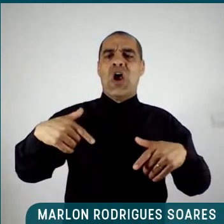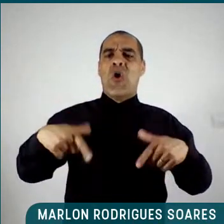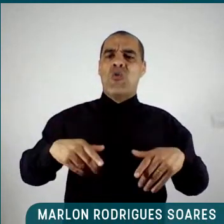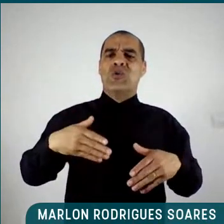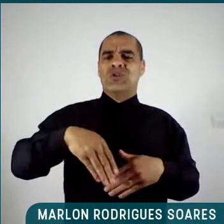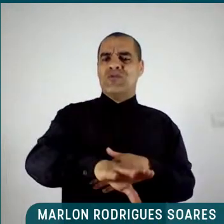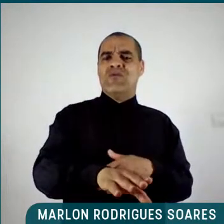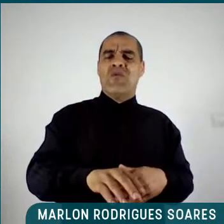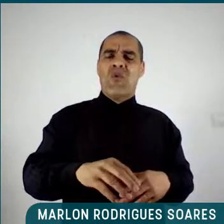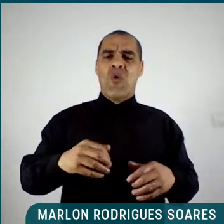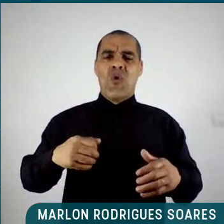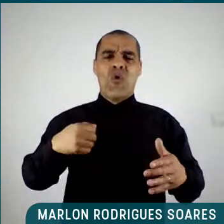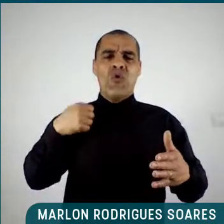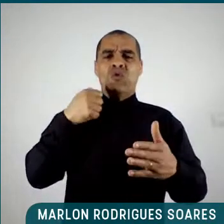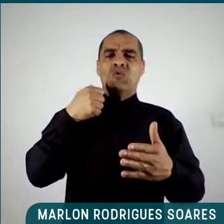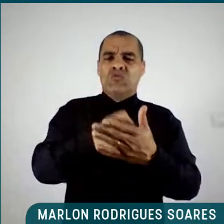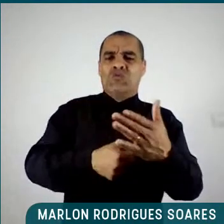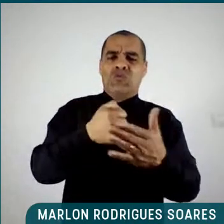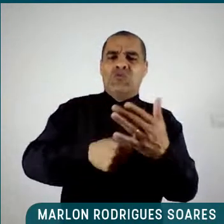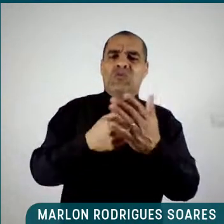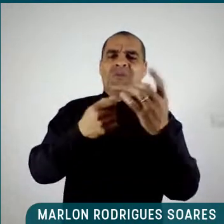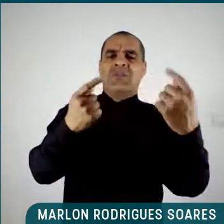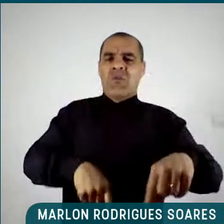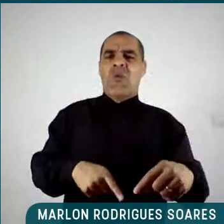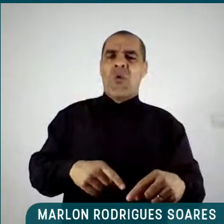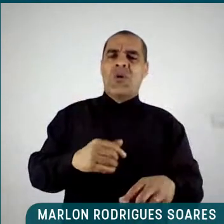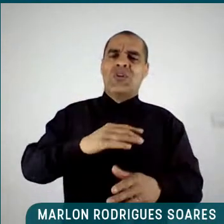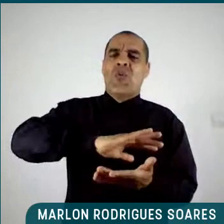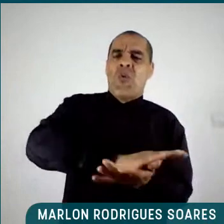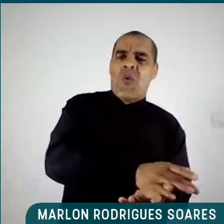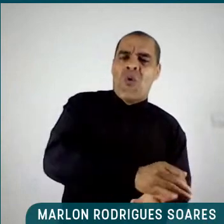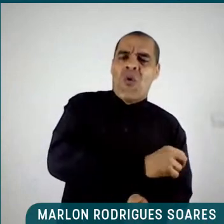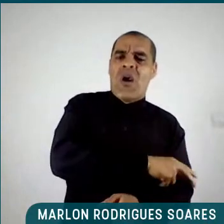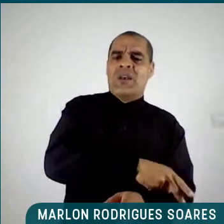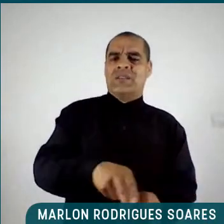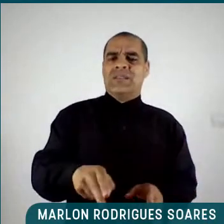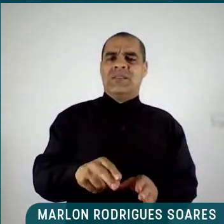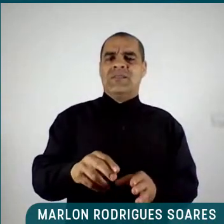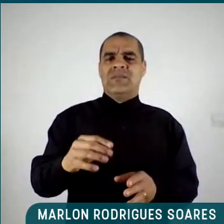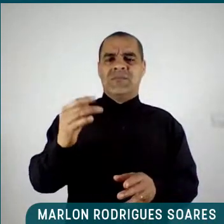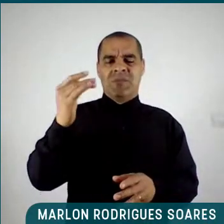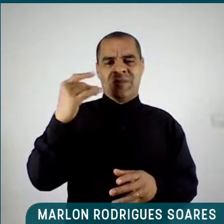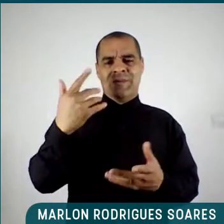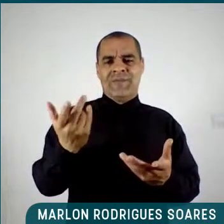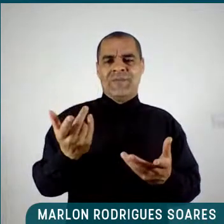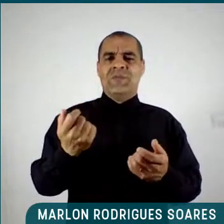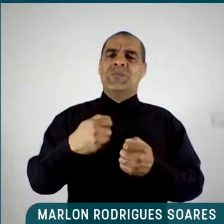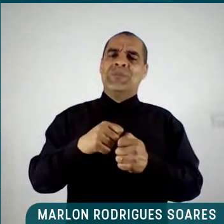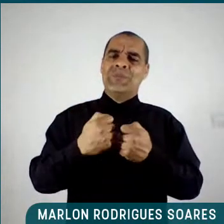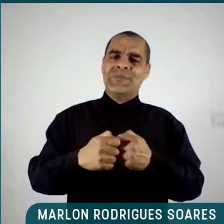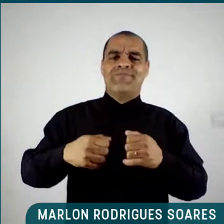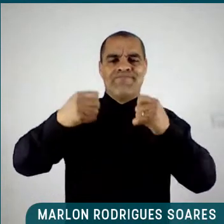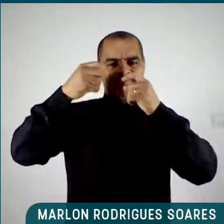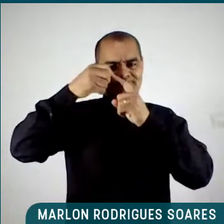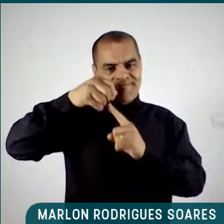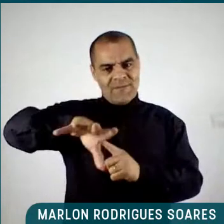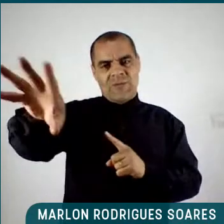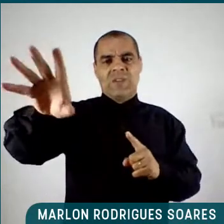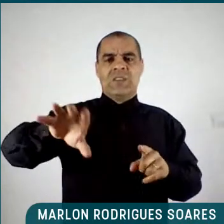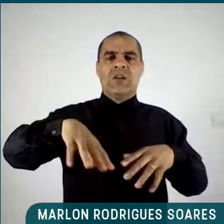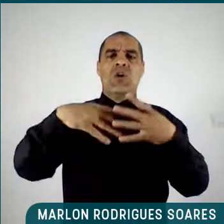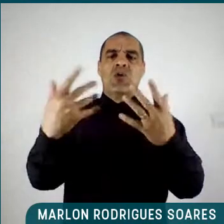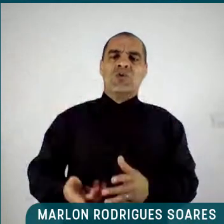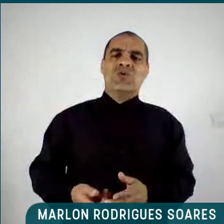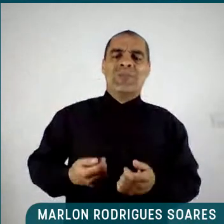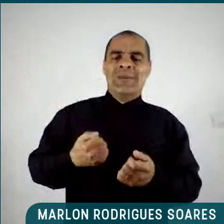bandeira do machismo. Não existe isso. and Então, essas so you opressões cannot que have você this citou, situation where essas I today opressões I que você raise the